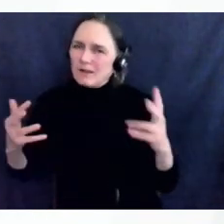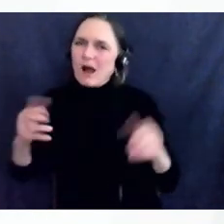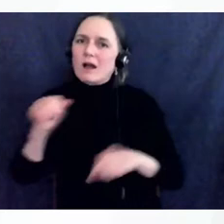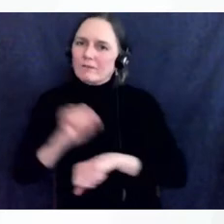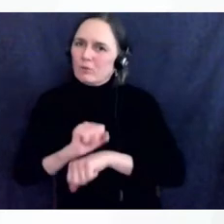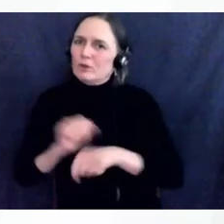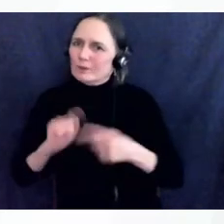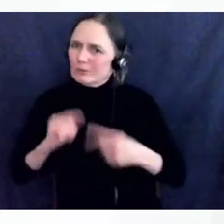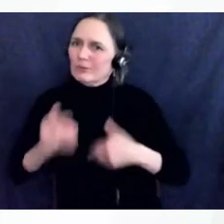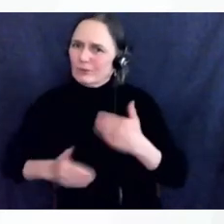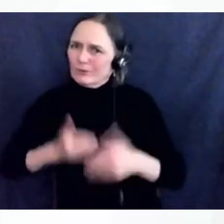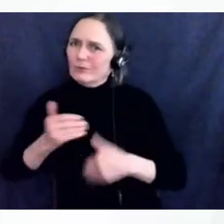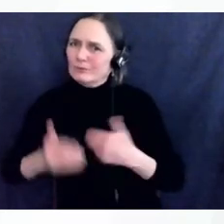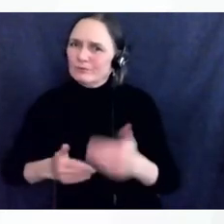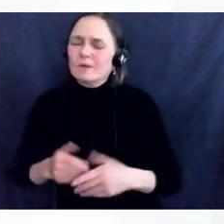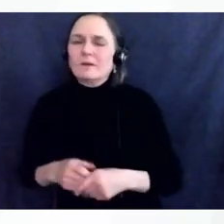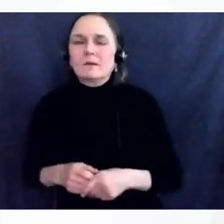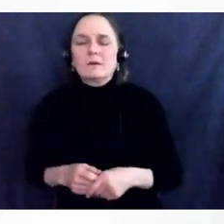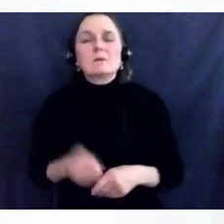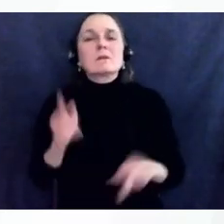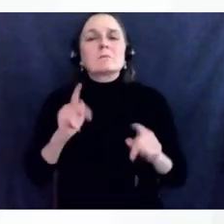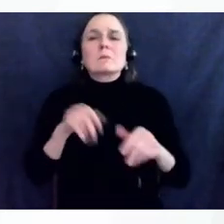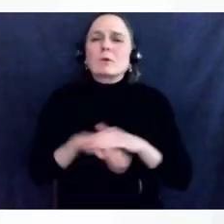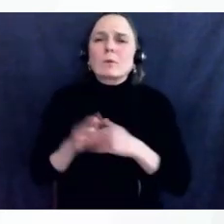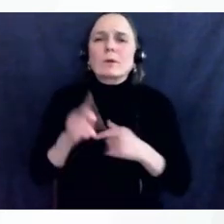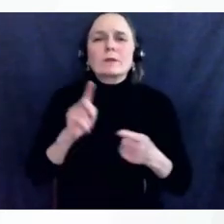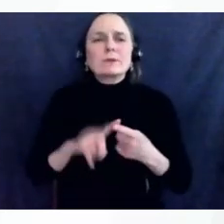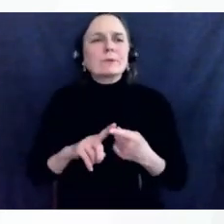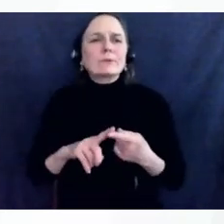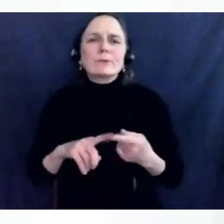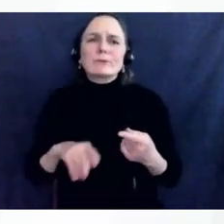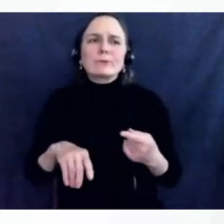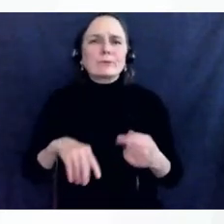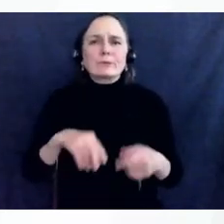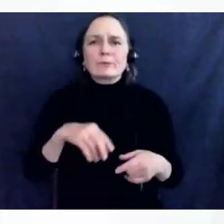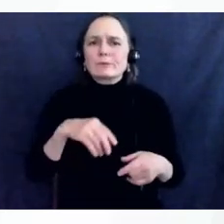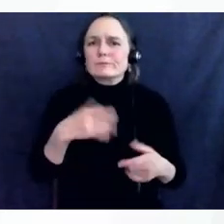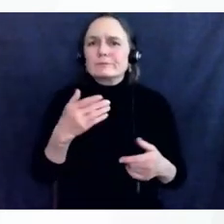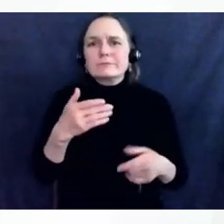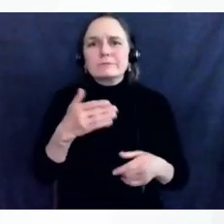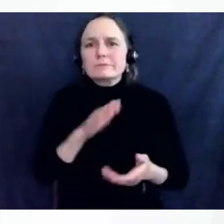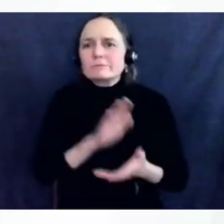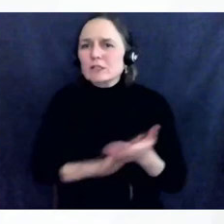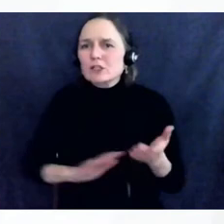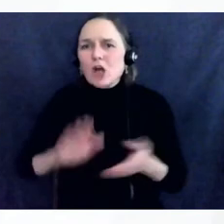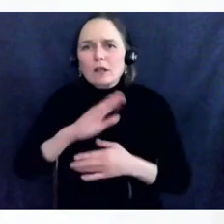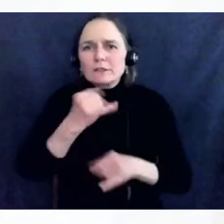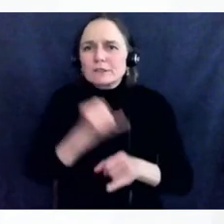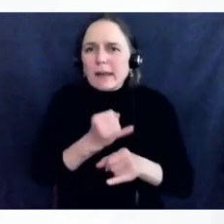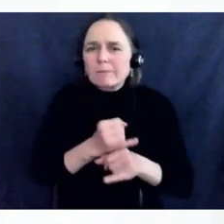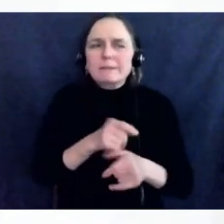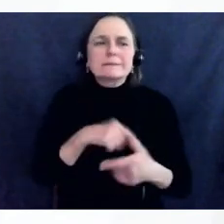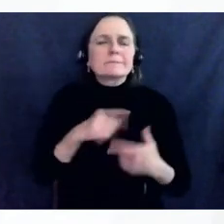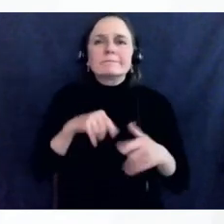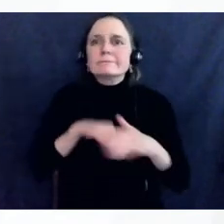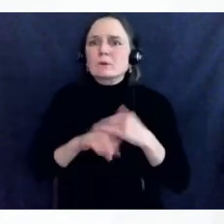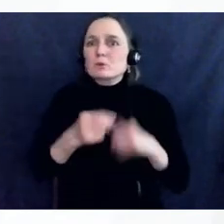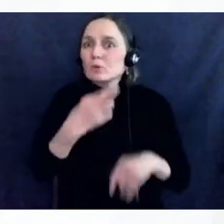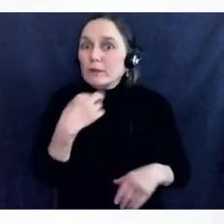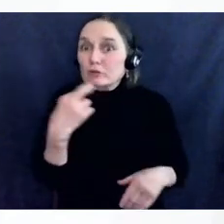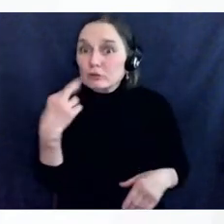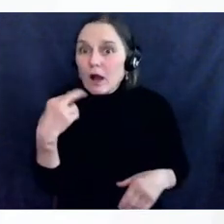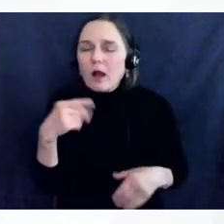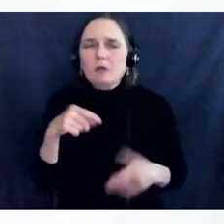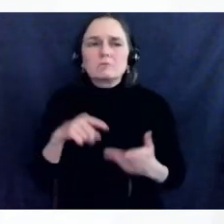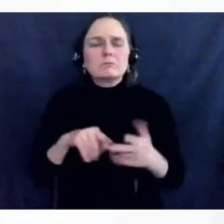college campus, they can't help but be aware of who is in the room and who is not in the room, and what that says about who belongs and who